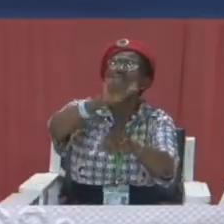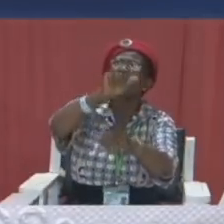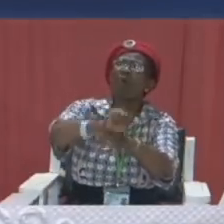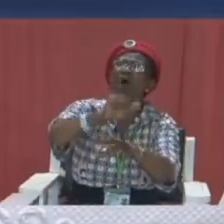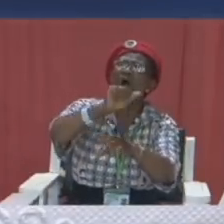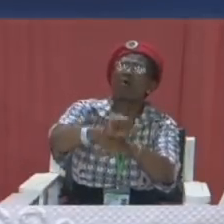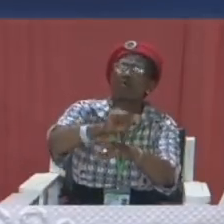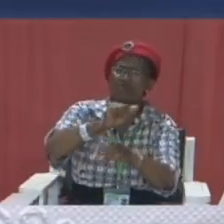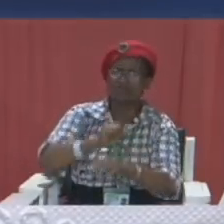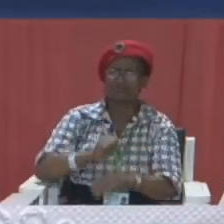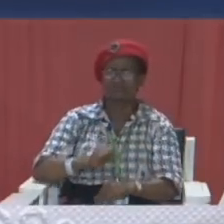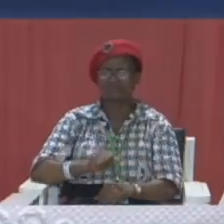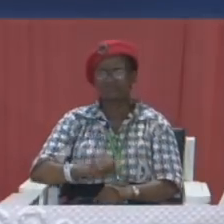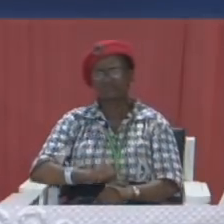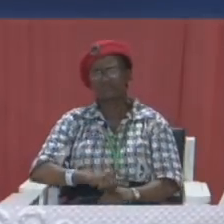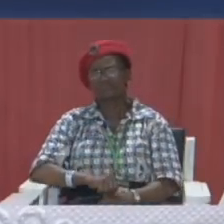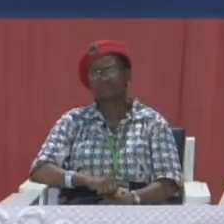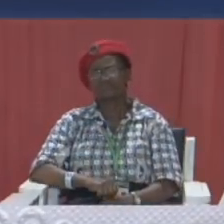nsise.